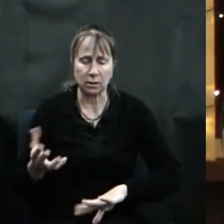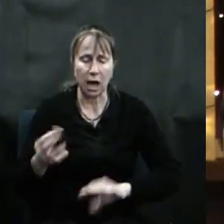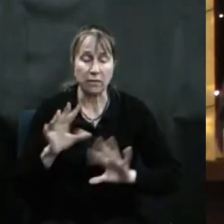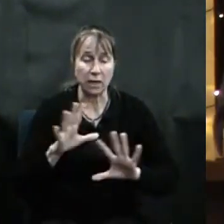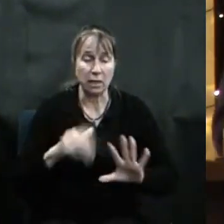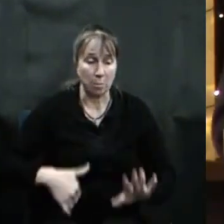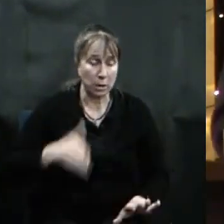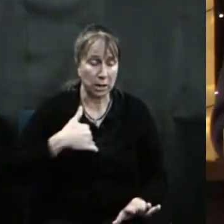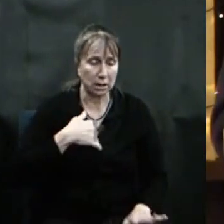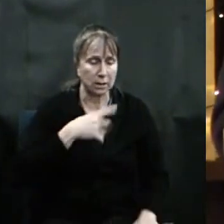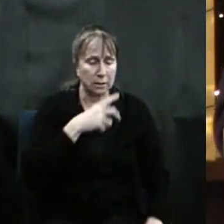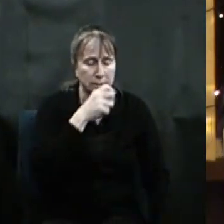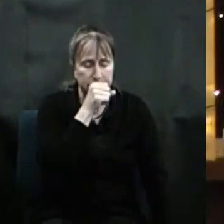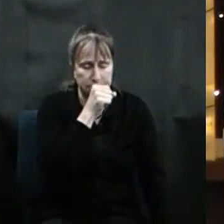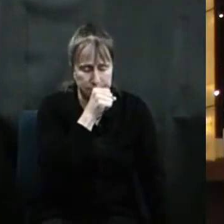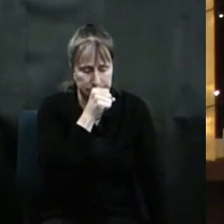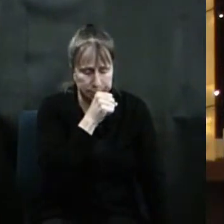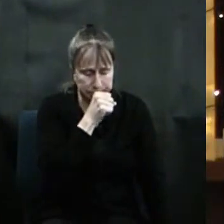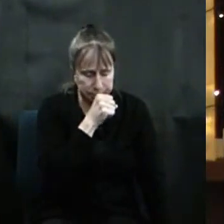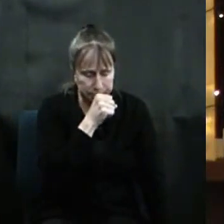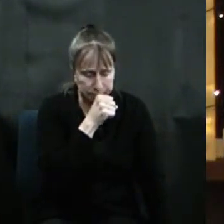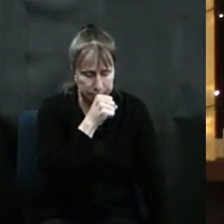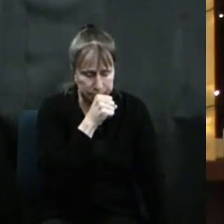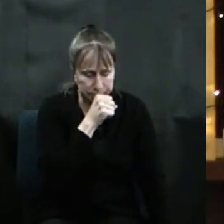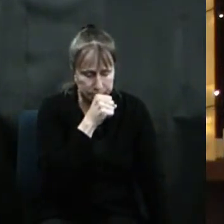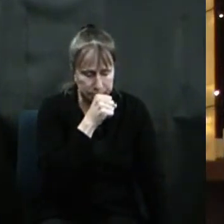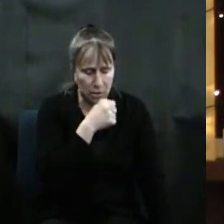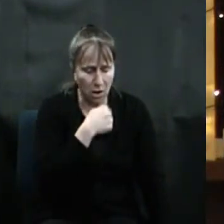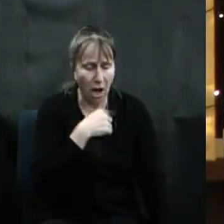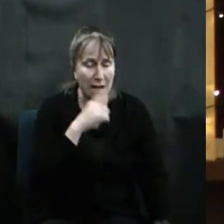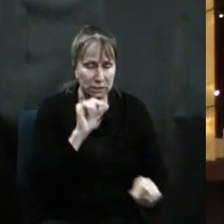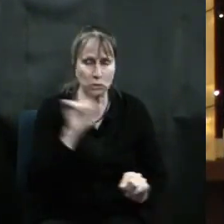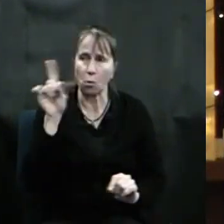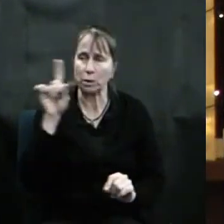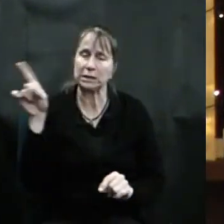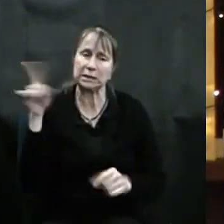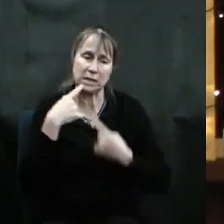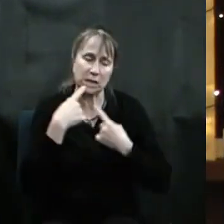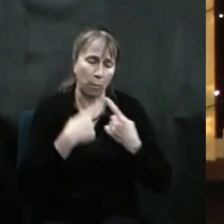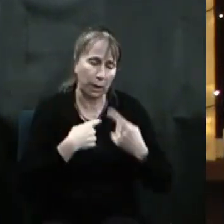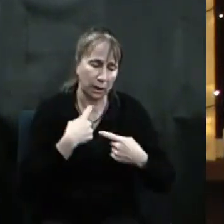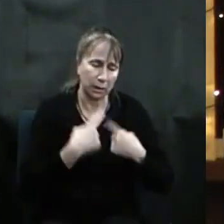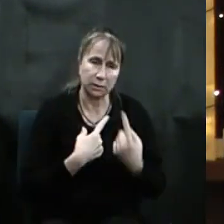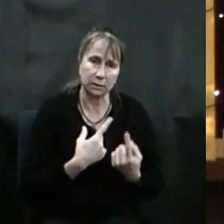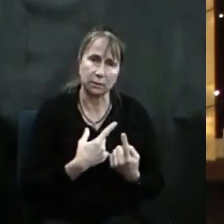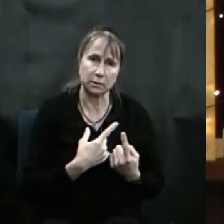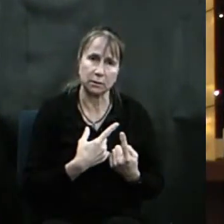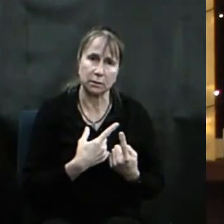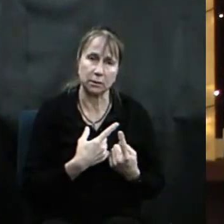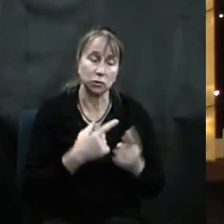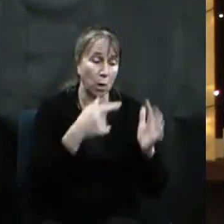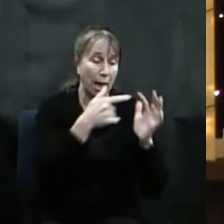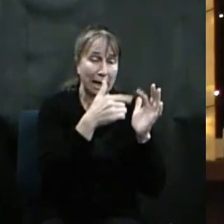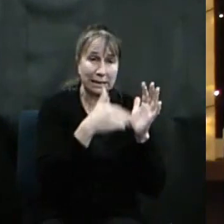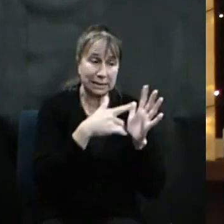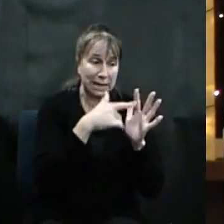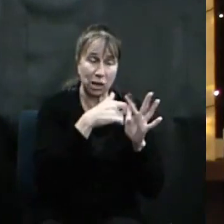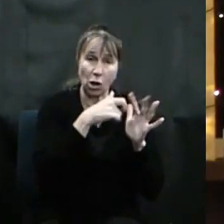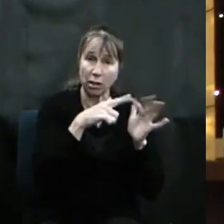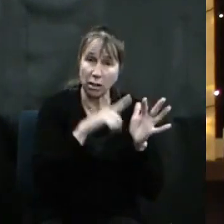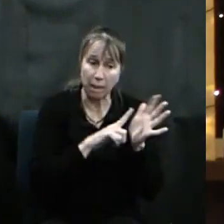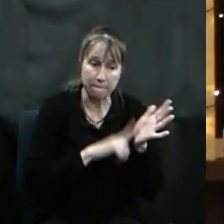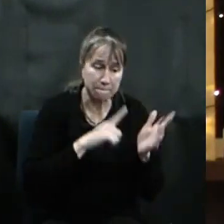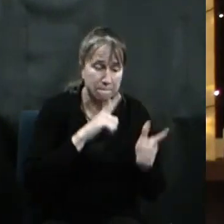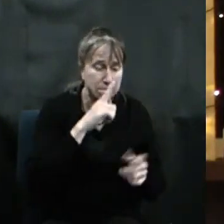commanded. And so Ezekiel becomes in his own person a picture of utter hopelessness and